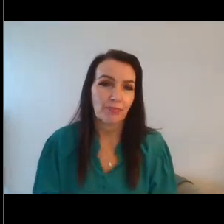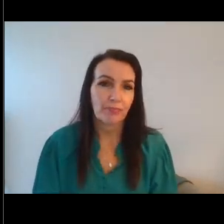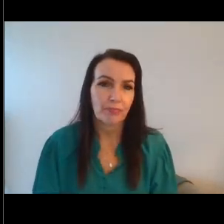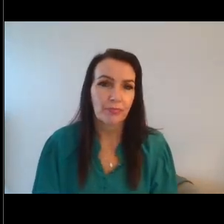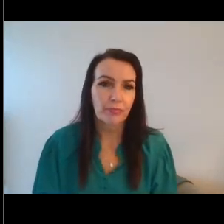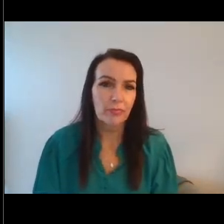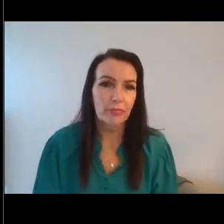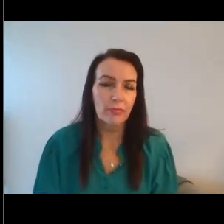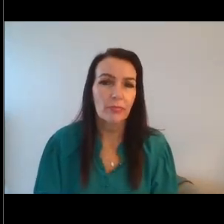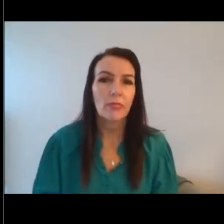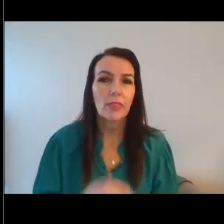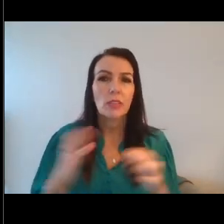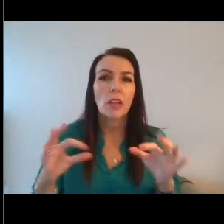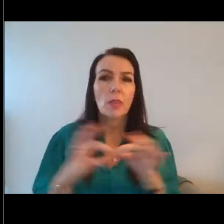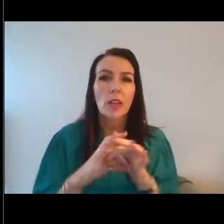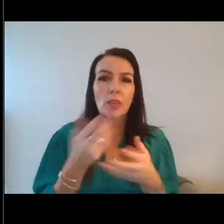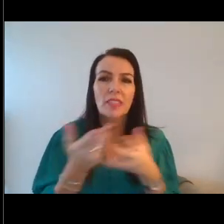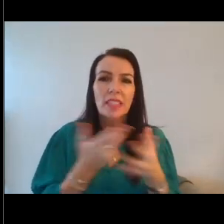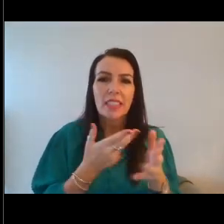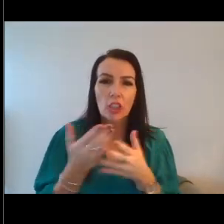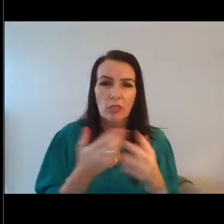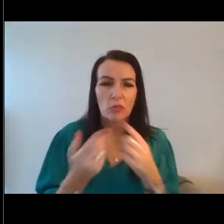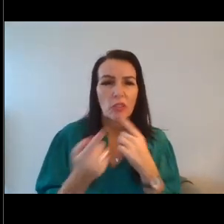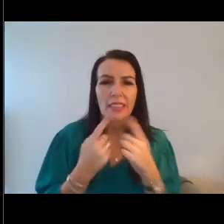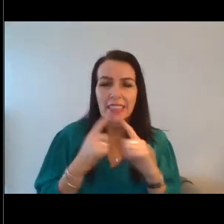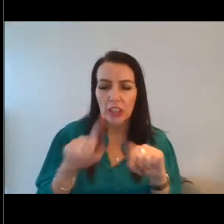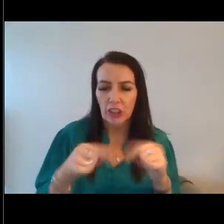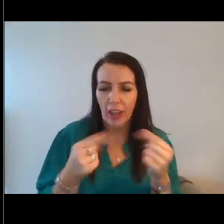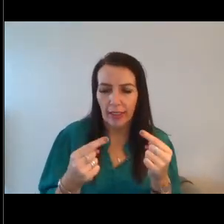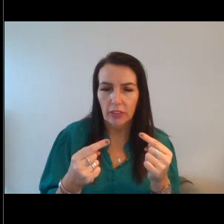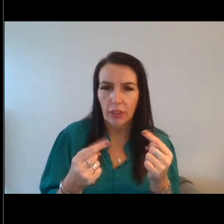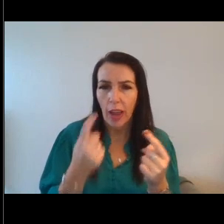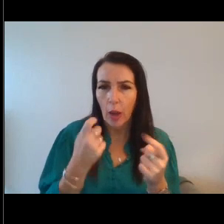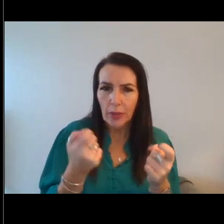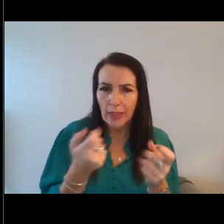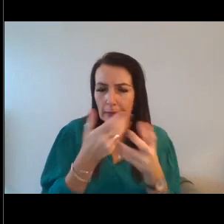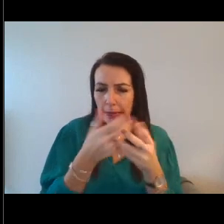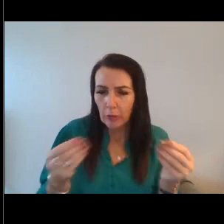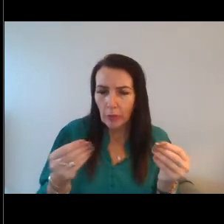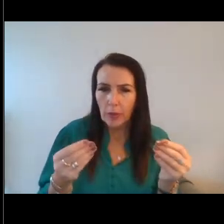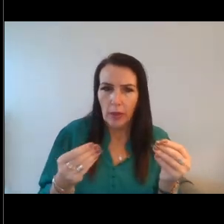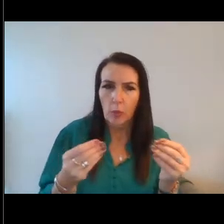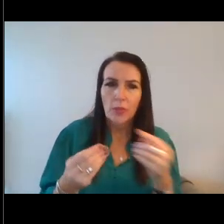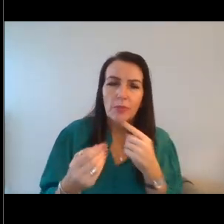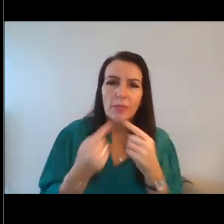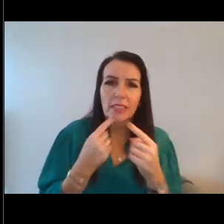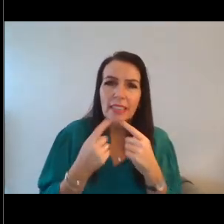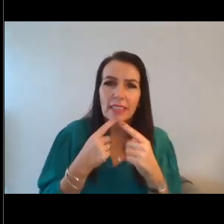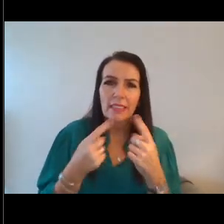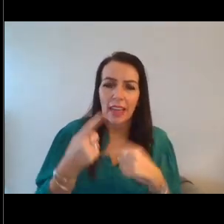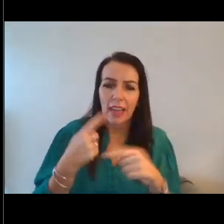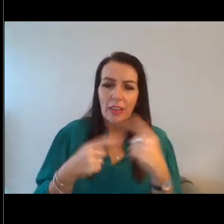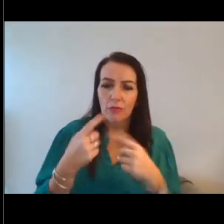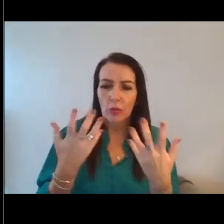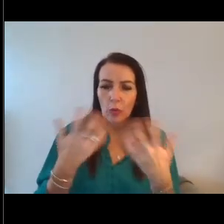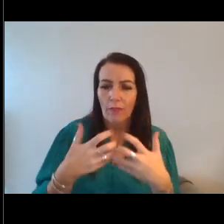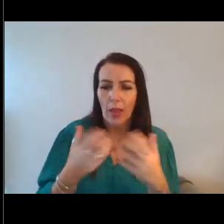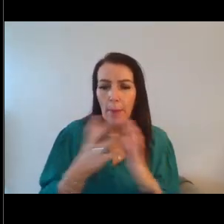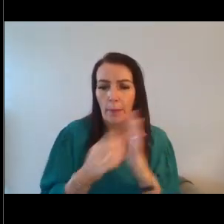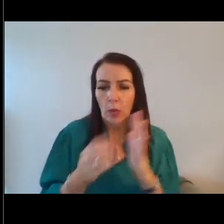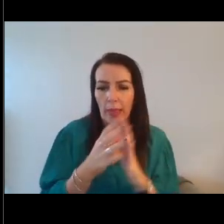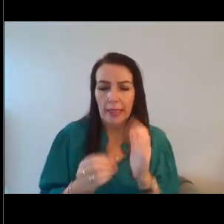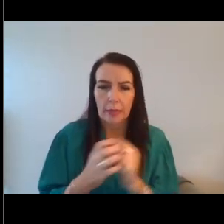of Gordon's discussion there on the data challenge, I'll be discussing some ways we can overcome this with good housing stock data and retrofit modeling. Now, from our experience